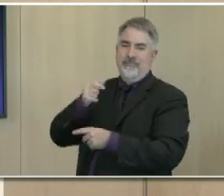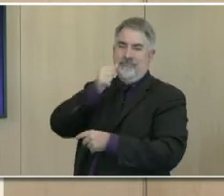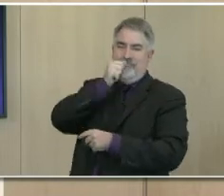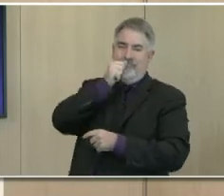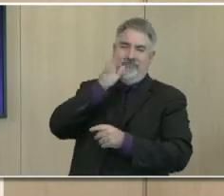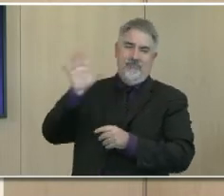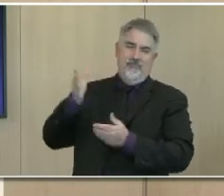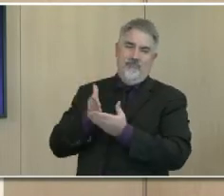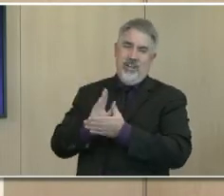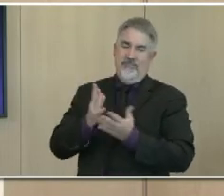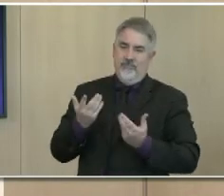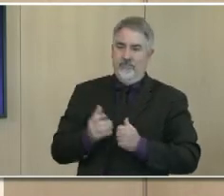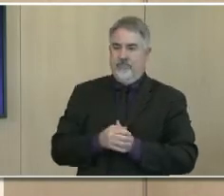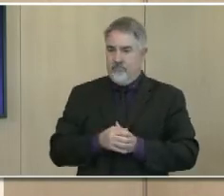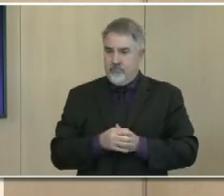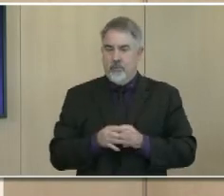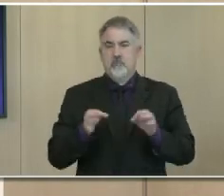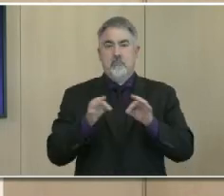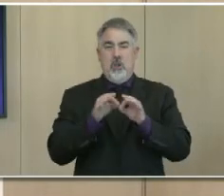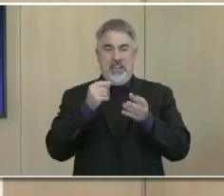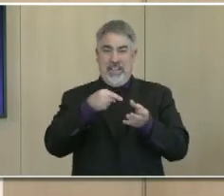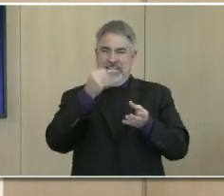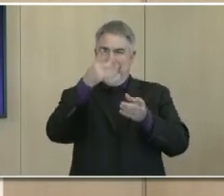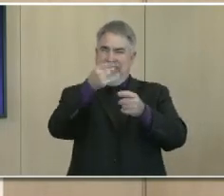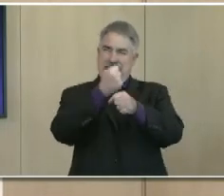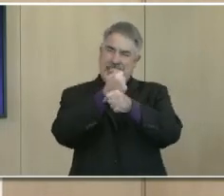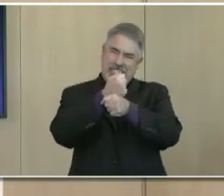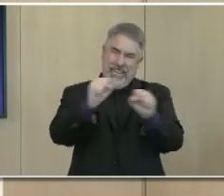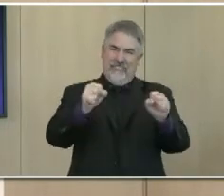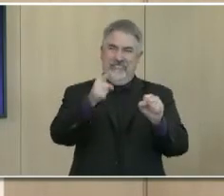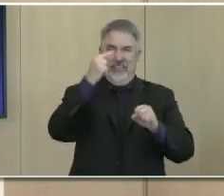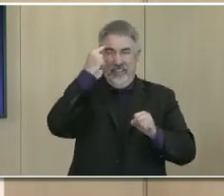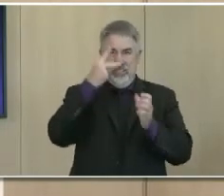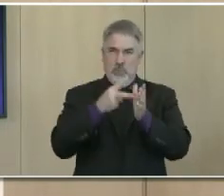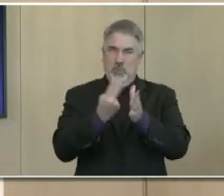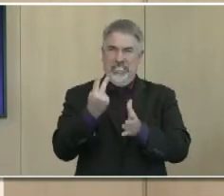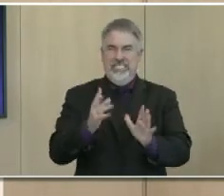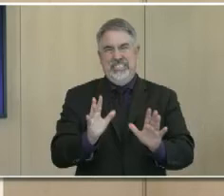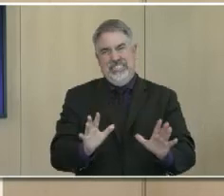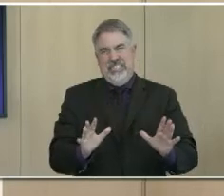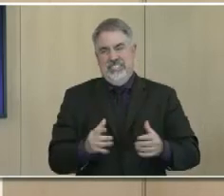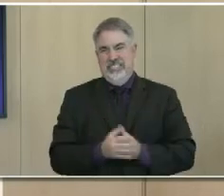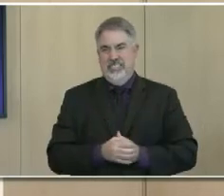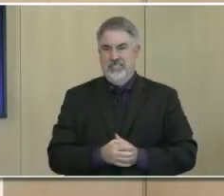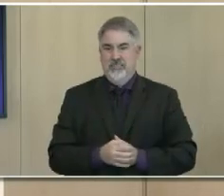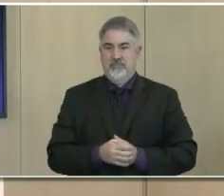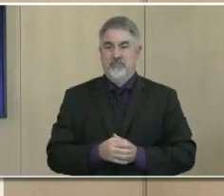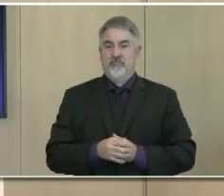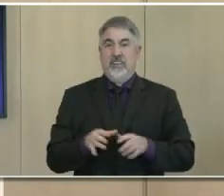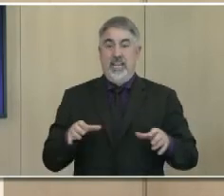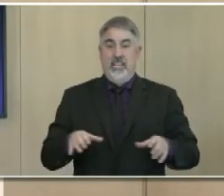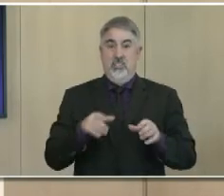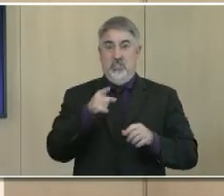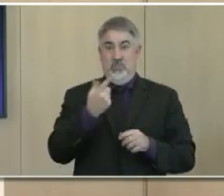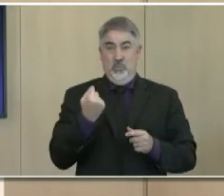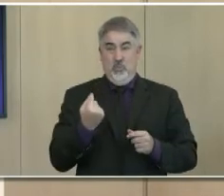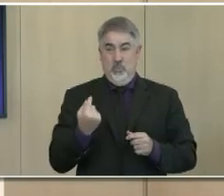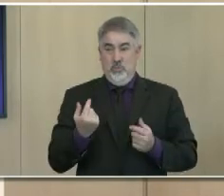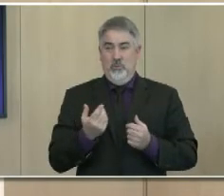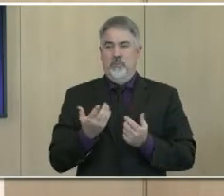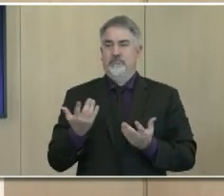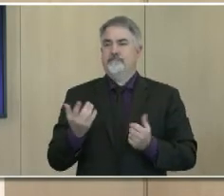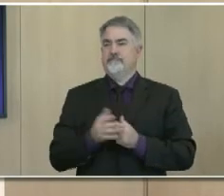goal. So this action is governed by the California Confidentiality of Medical Information